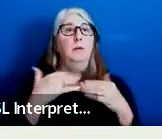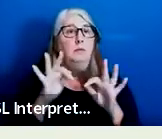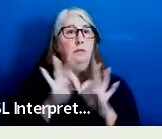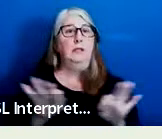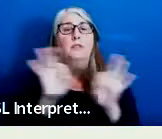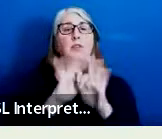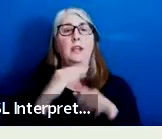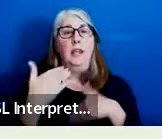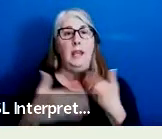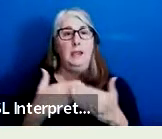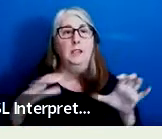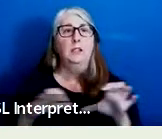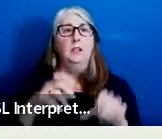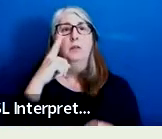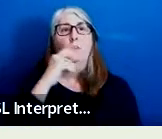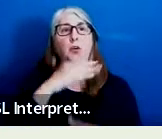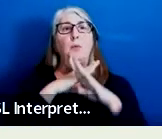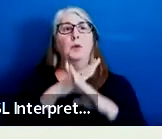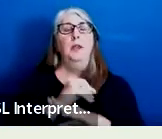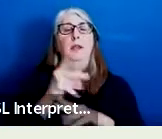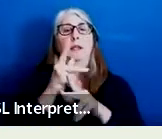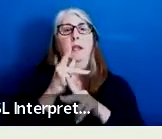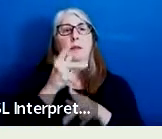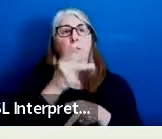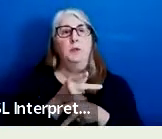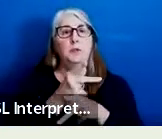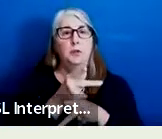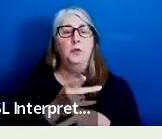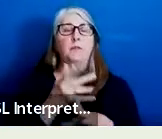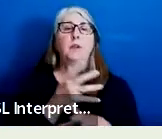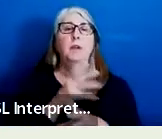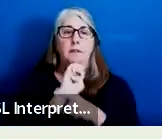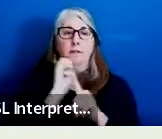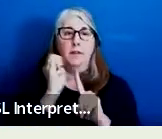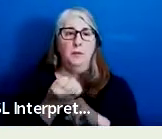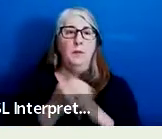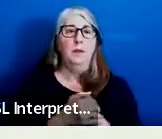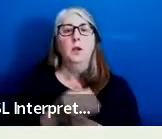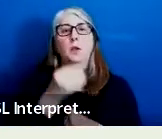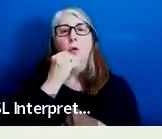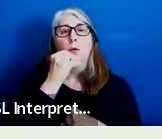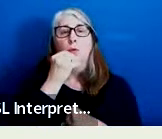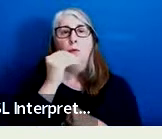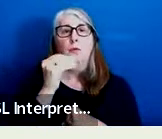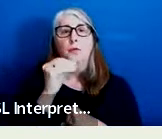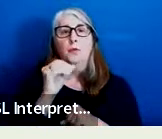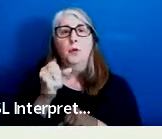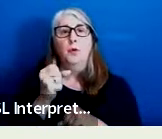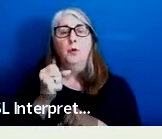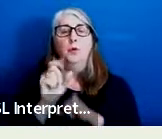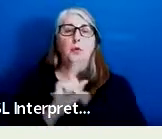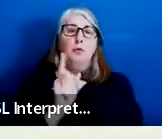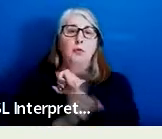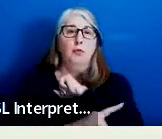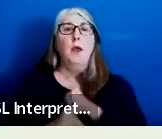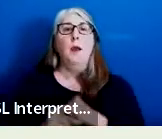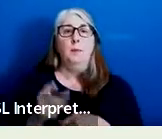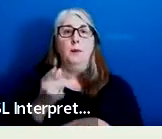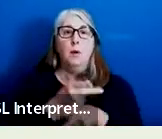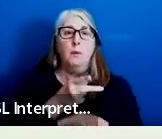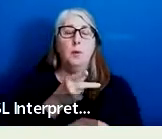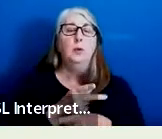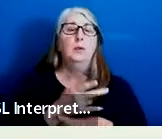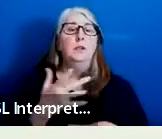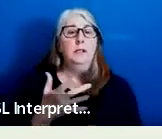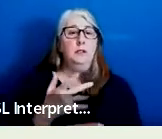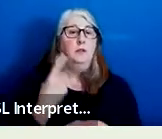and preserve the environment. Food scrap composting is just one of several components of the county's waste management